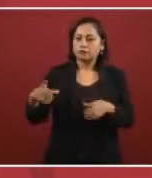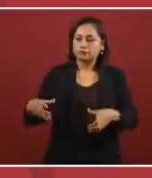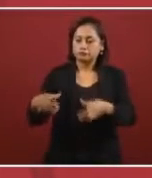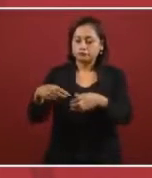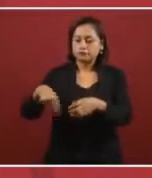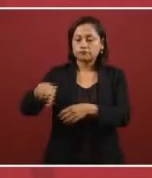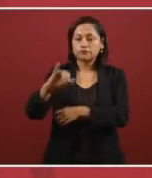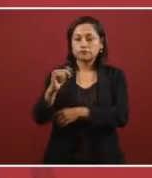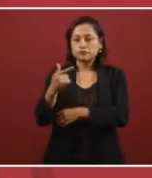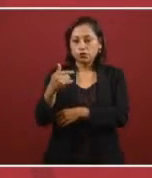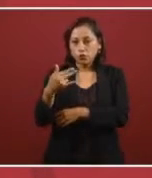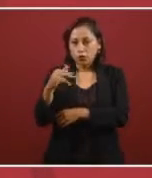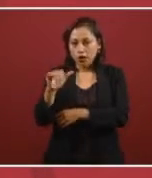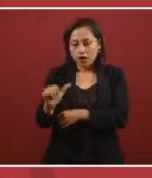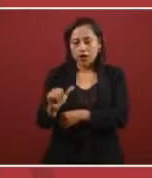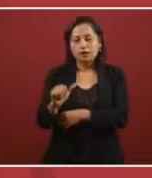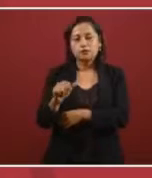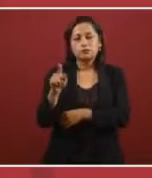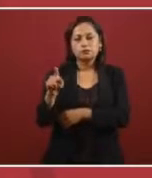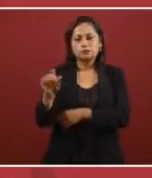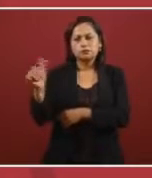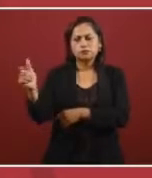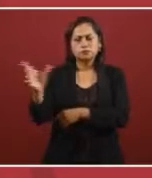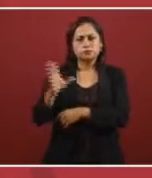so it looks like they found quite a few.